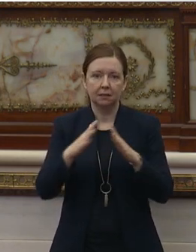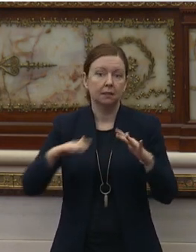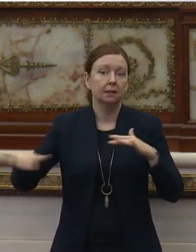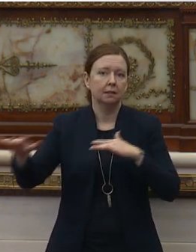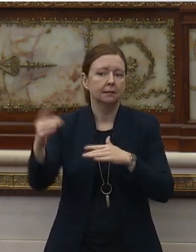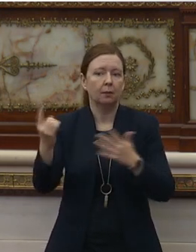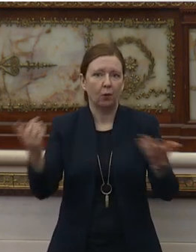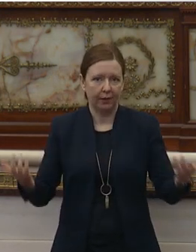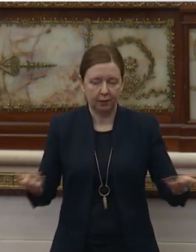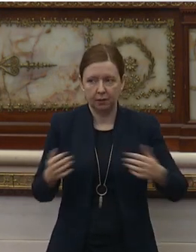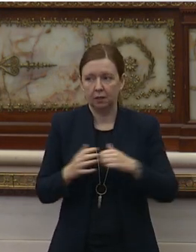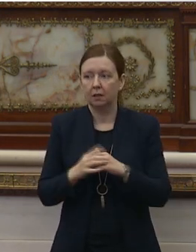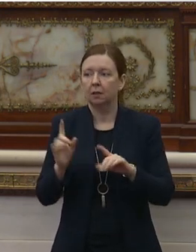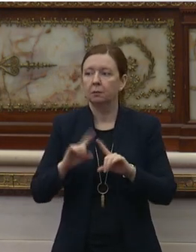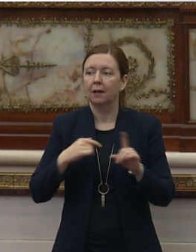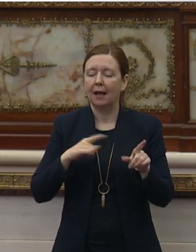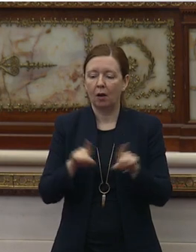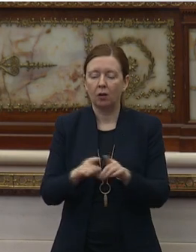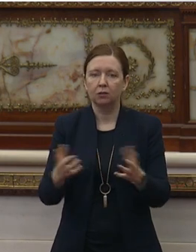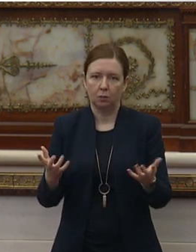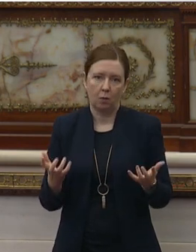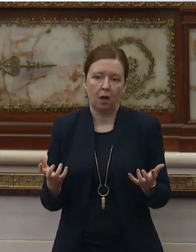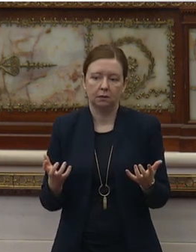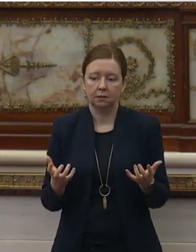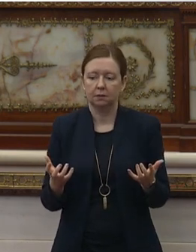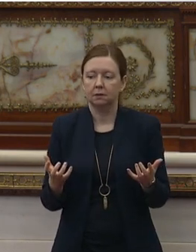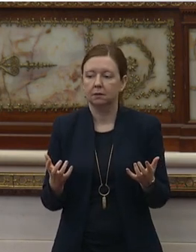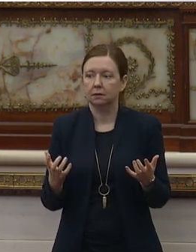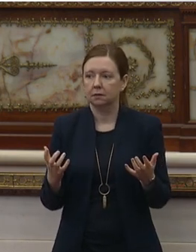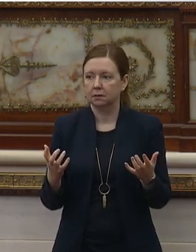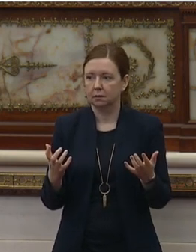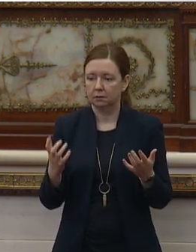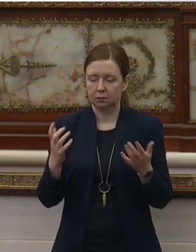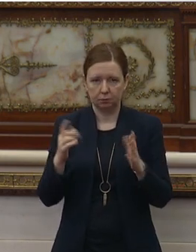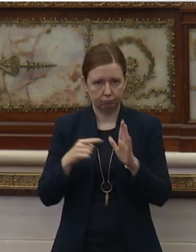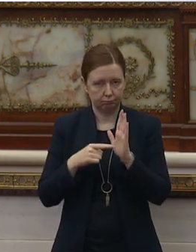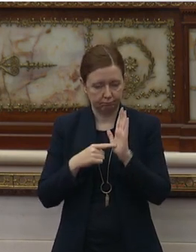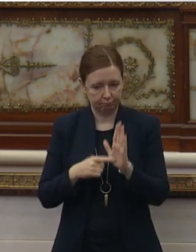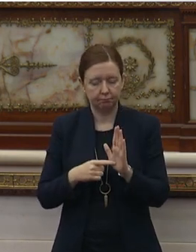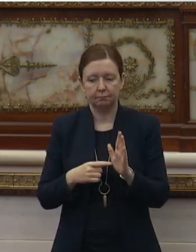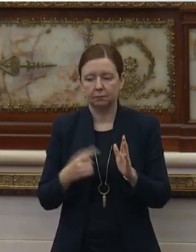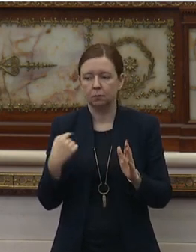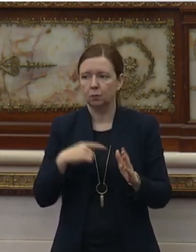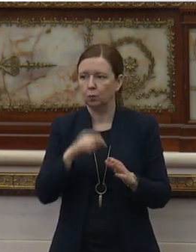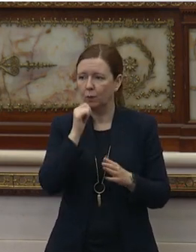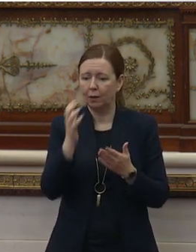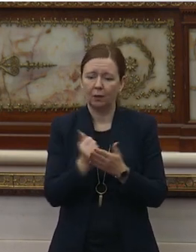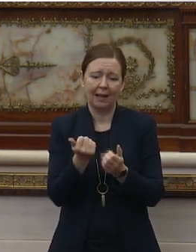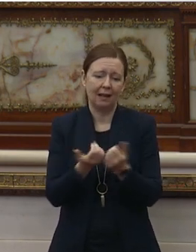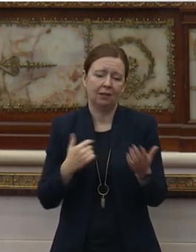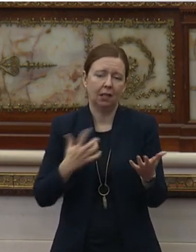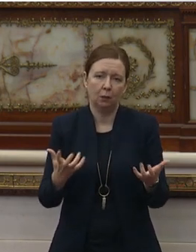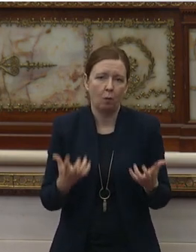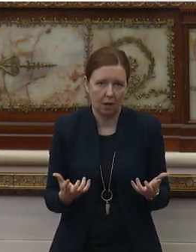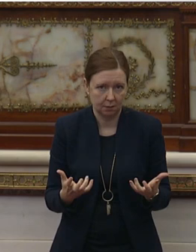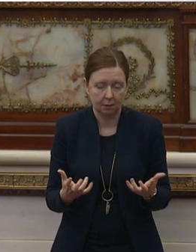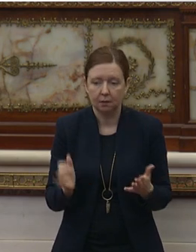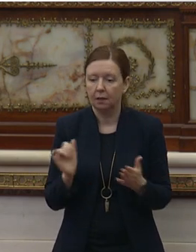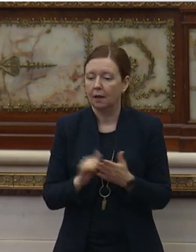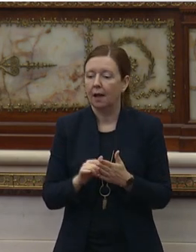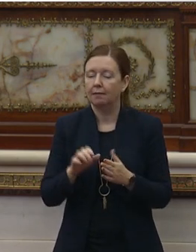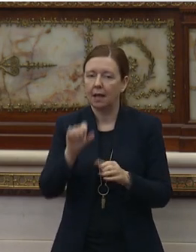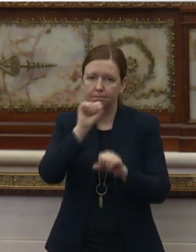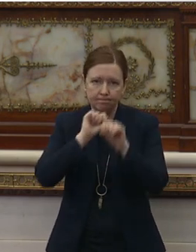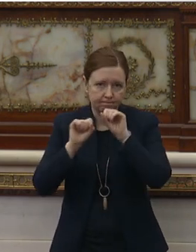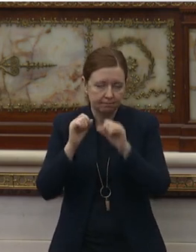somewhere. But I also want to take a note and say that, you know, we don't get everything we want in council, and that's very